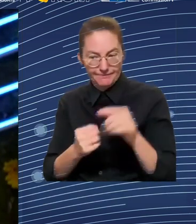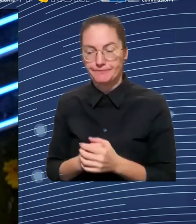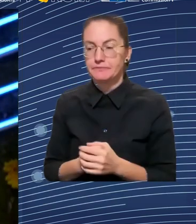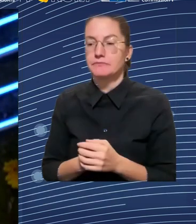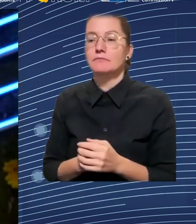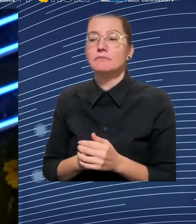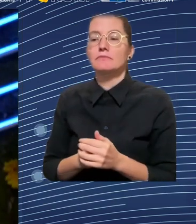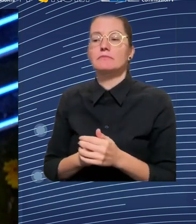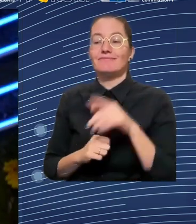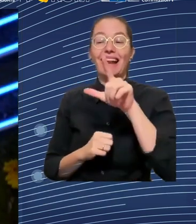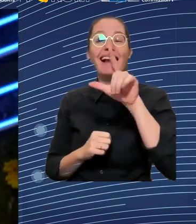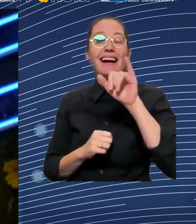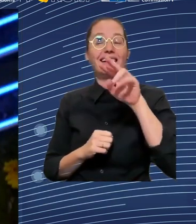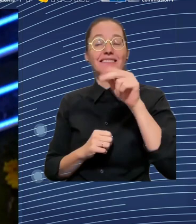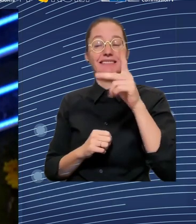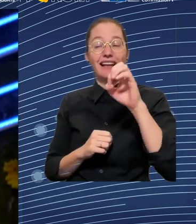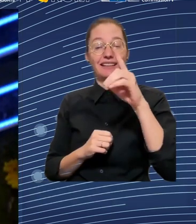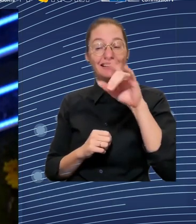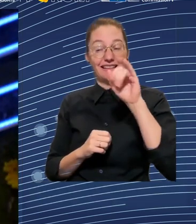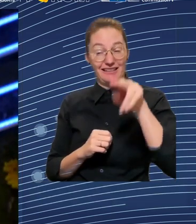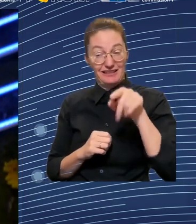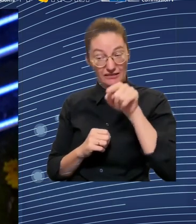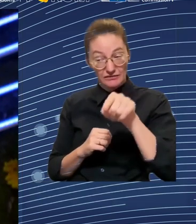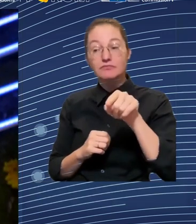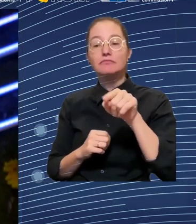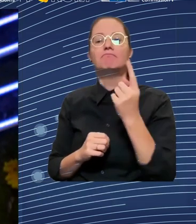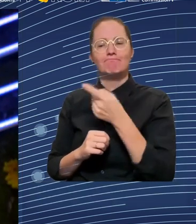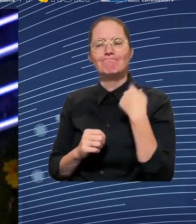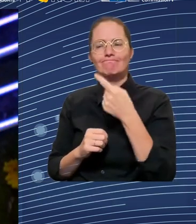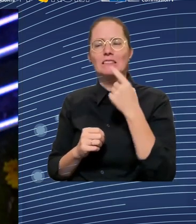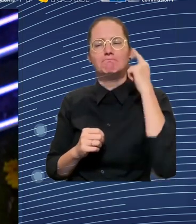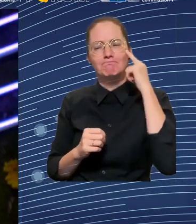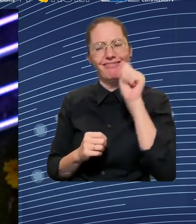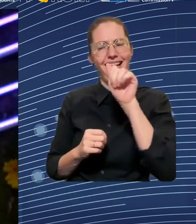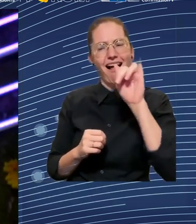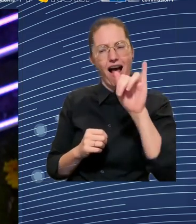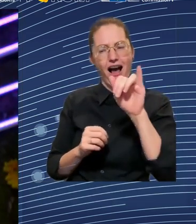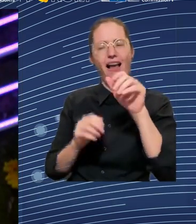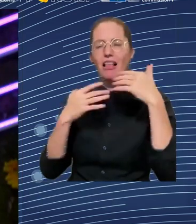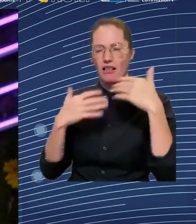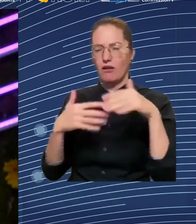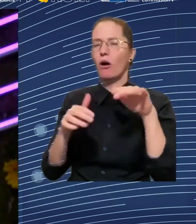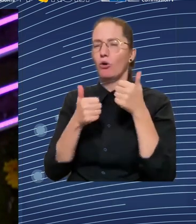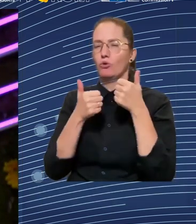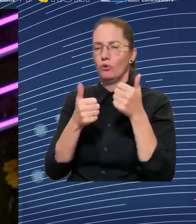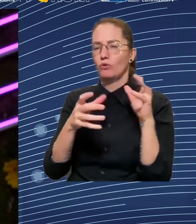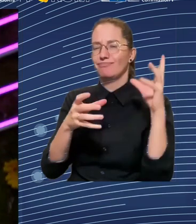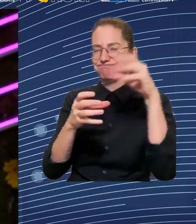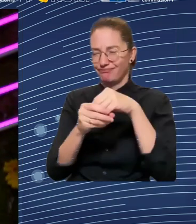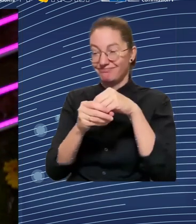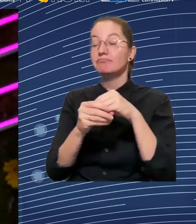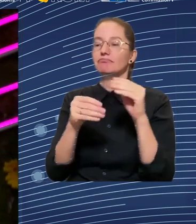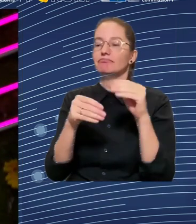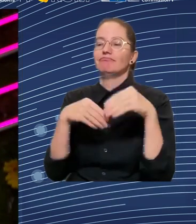can't make it work. We can't serve content, we can't serve job recommendations too. And then we know that we provide economic opportunity